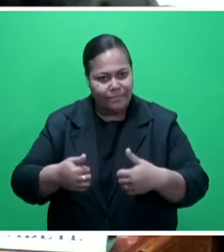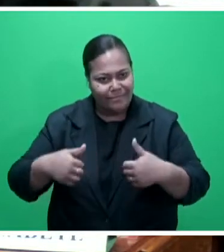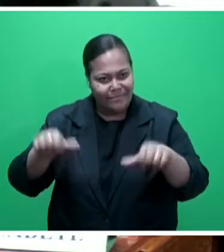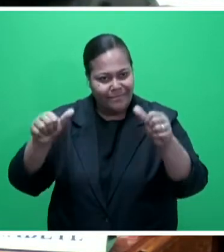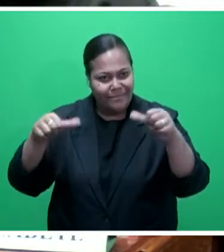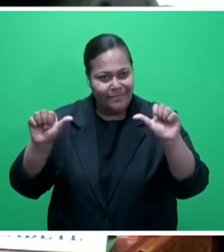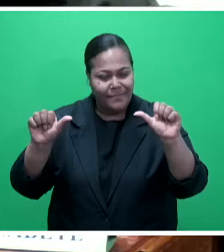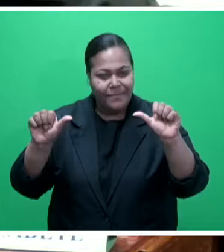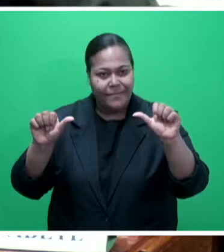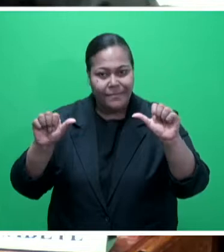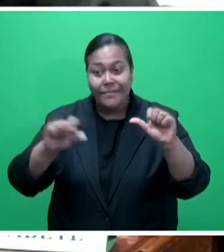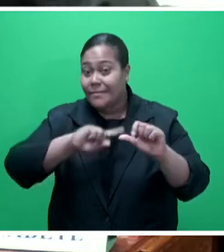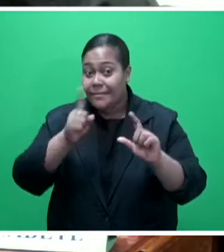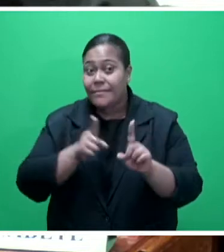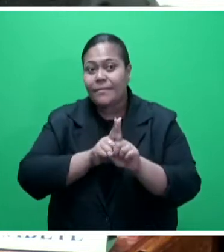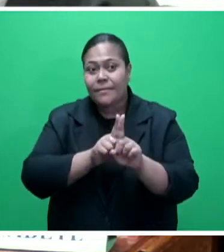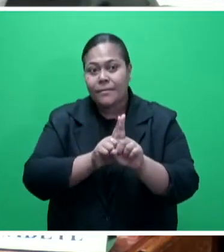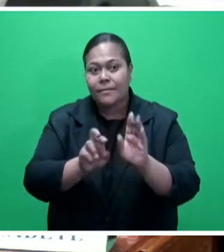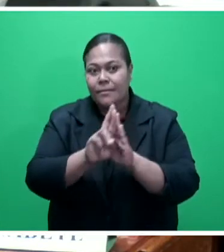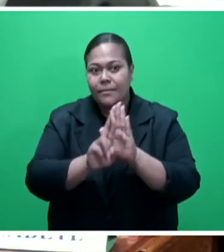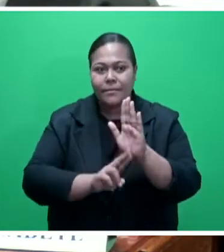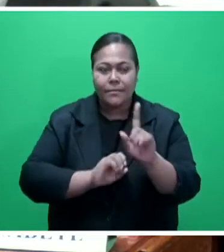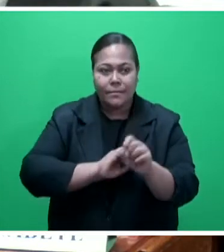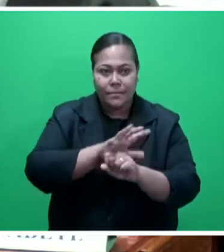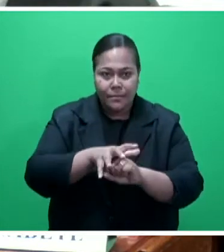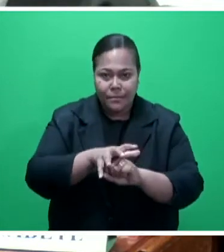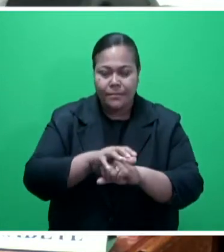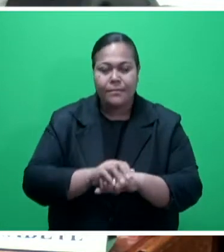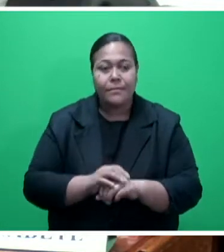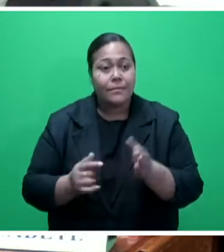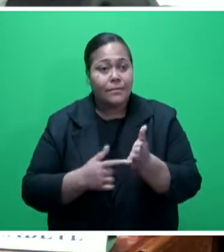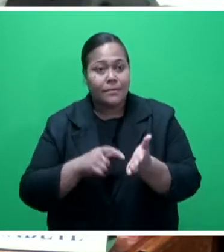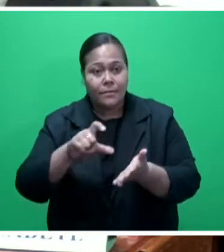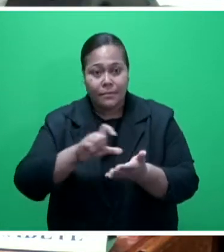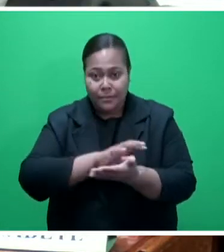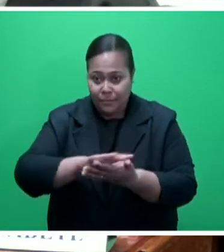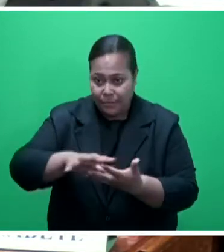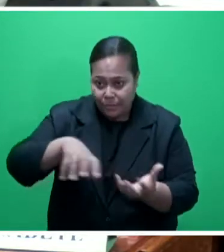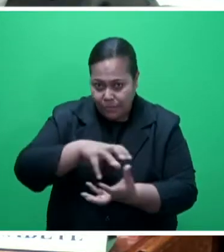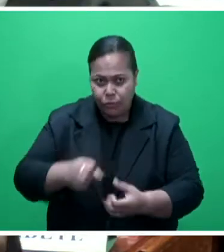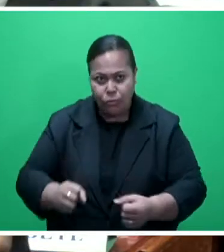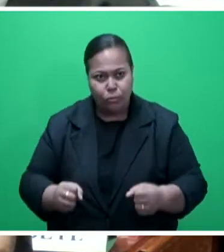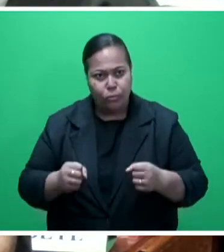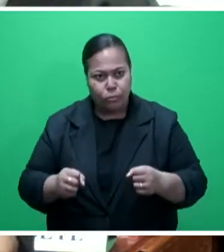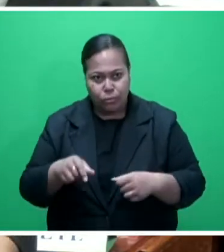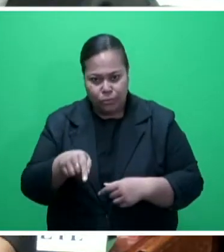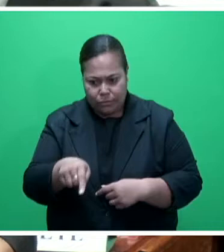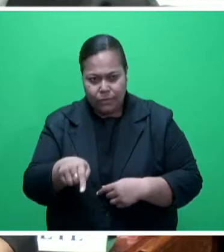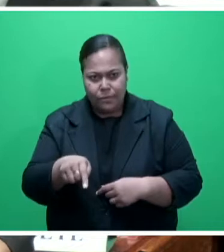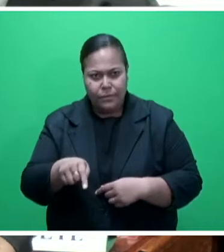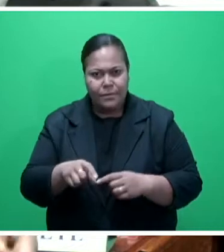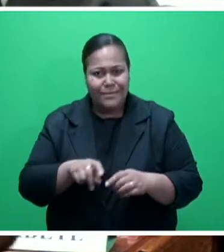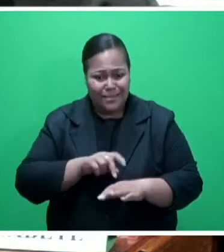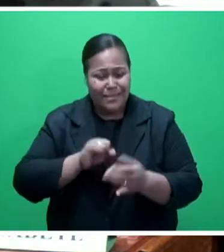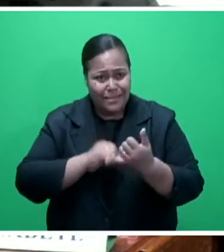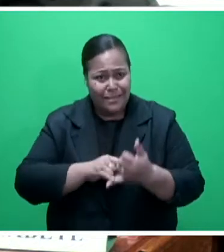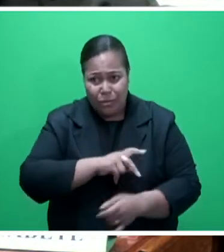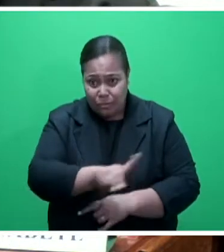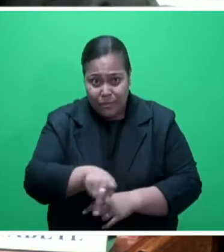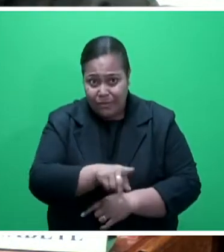observing our COVID-19 protocols. TC Harold was the strongest tropical cyclone to occur in the South Pacific Basin